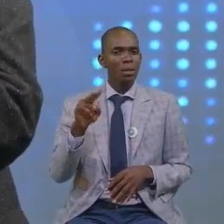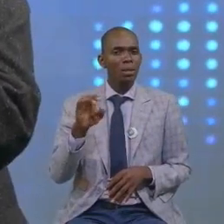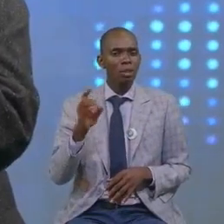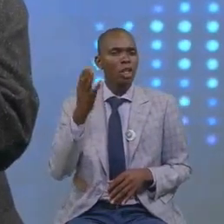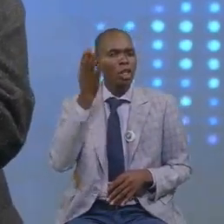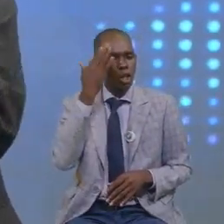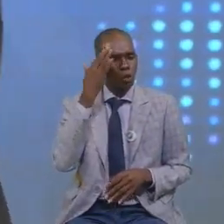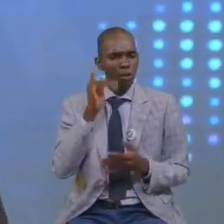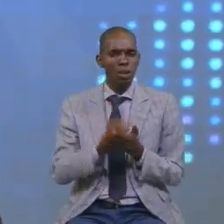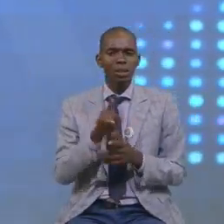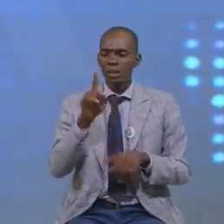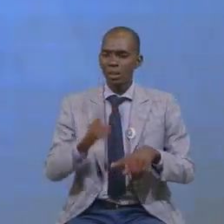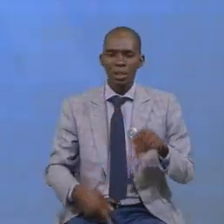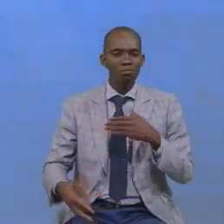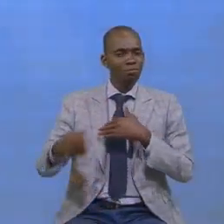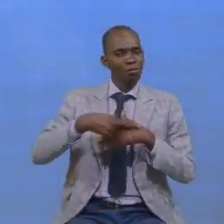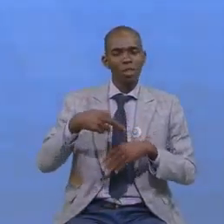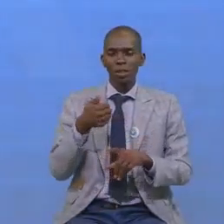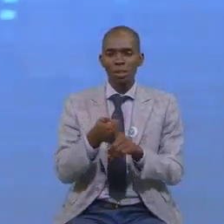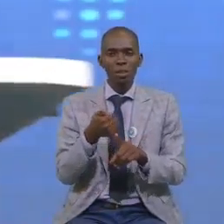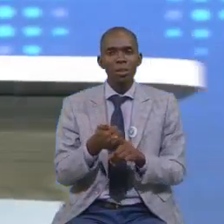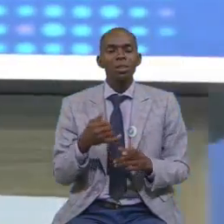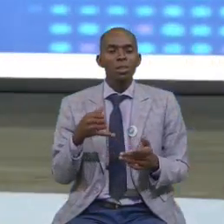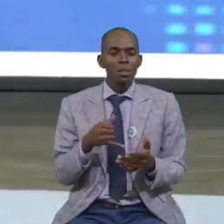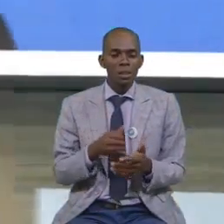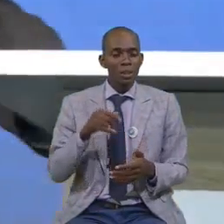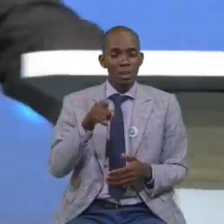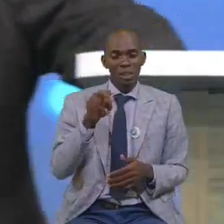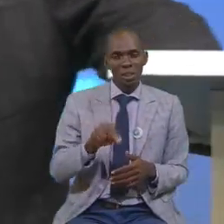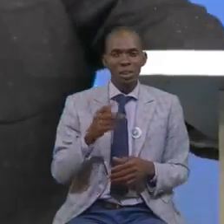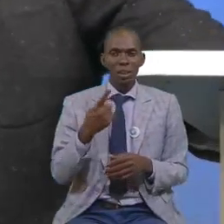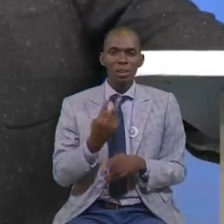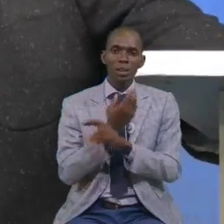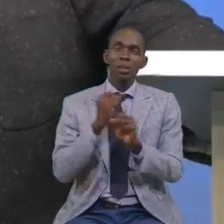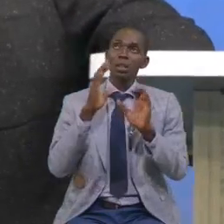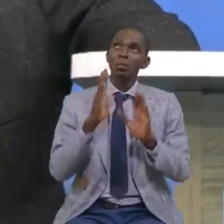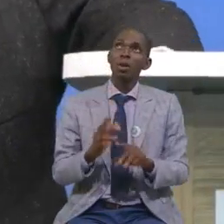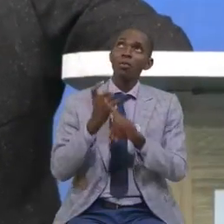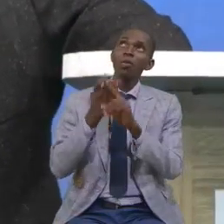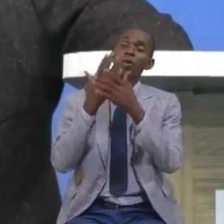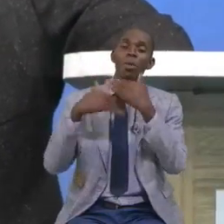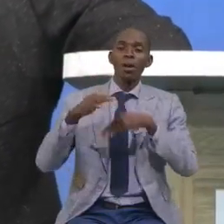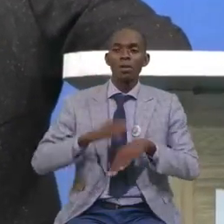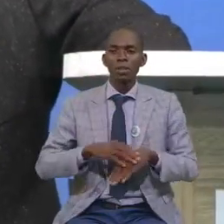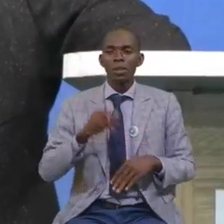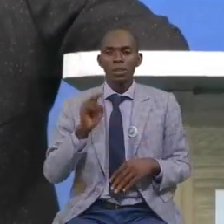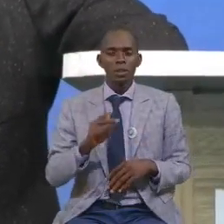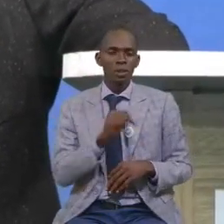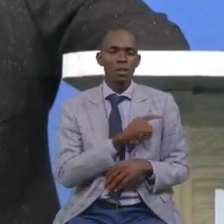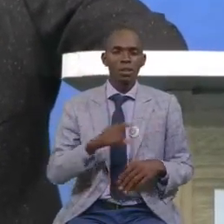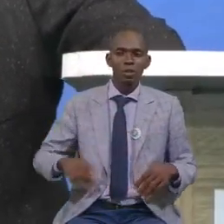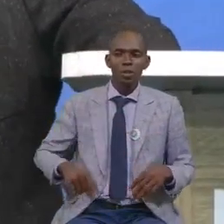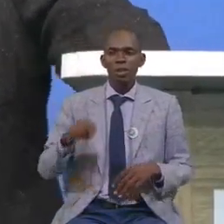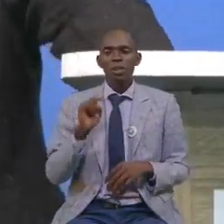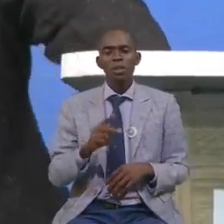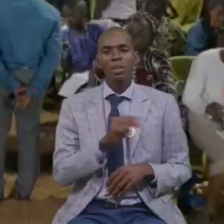restore himself. It takes the Redeemer from heaven. It takes the Lord. It takes the King of